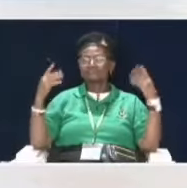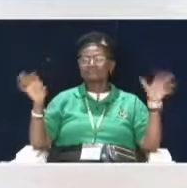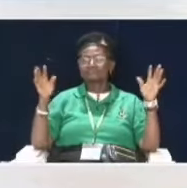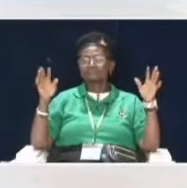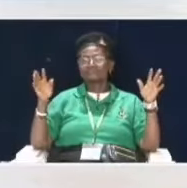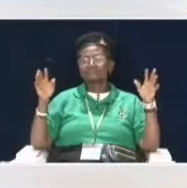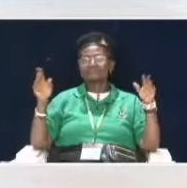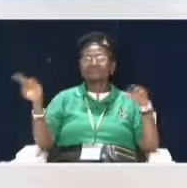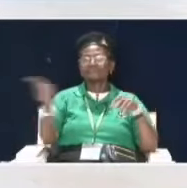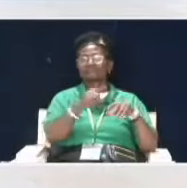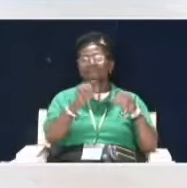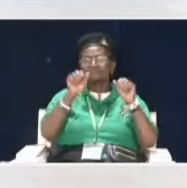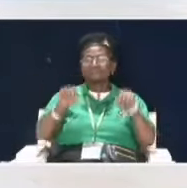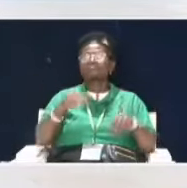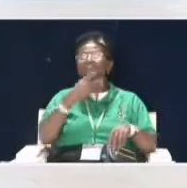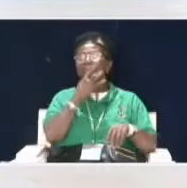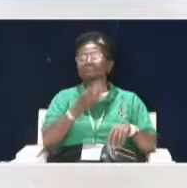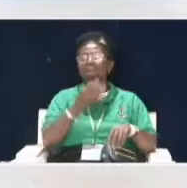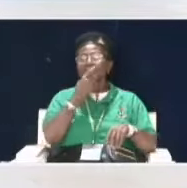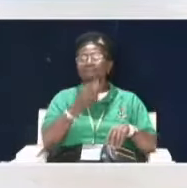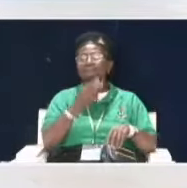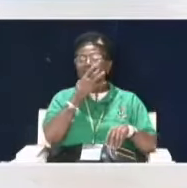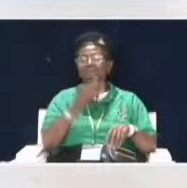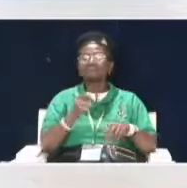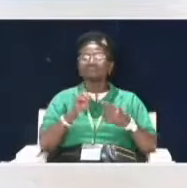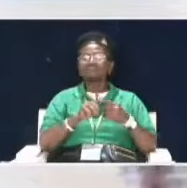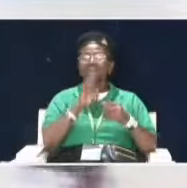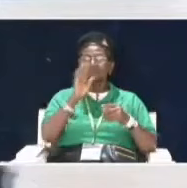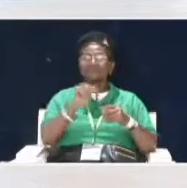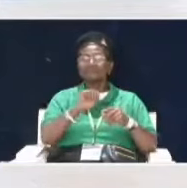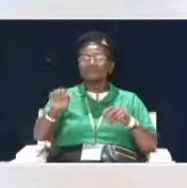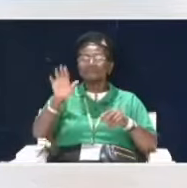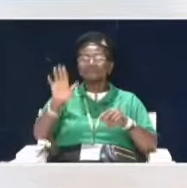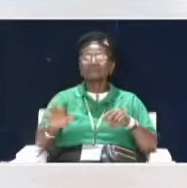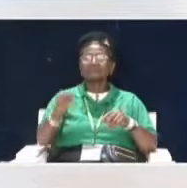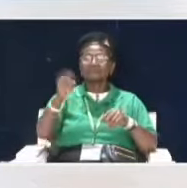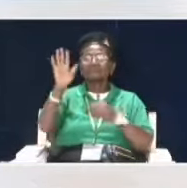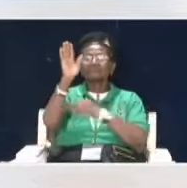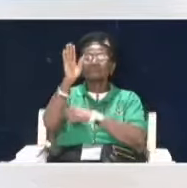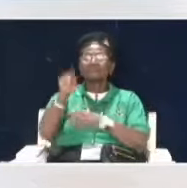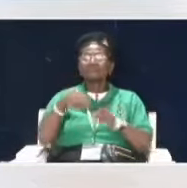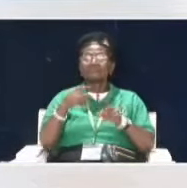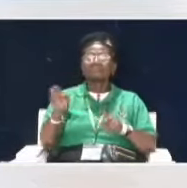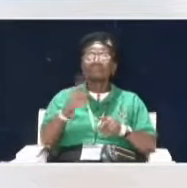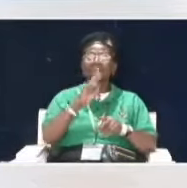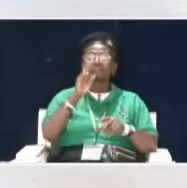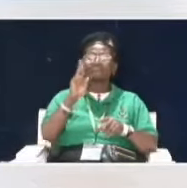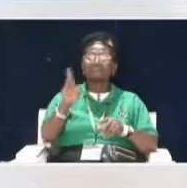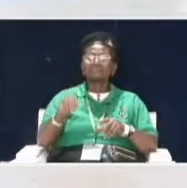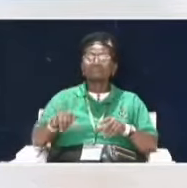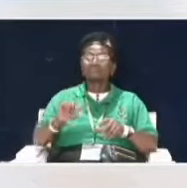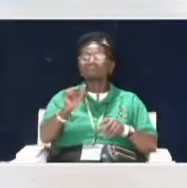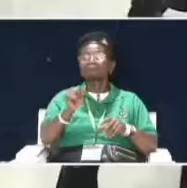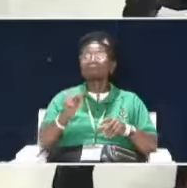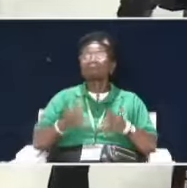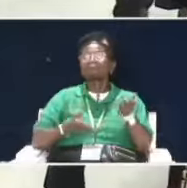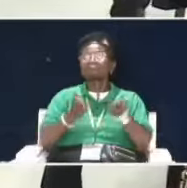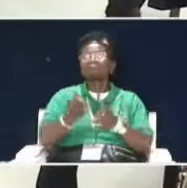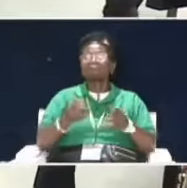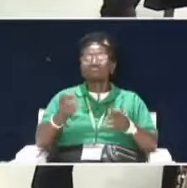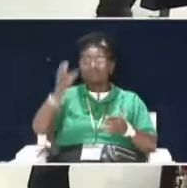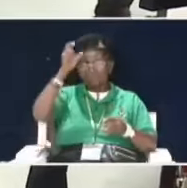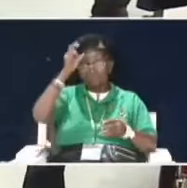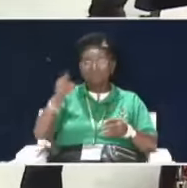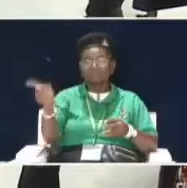1, 2. You can pretend to be a child of God when you are still secretly serving the devil. You can't hide